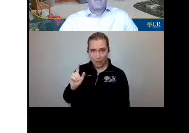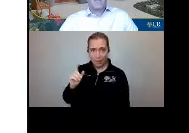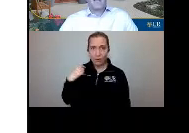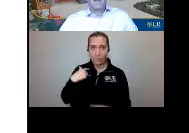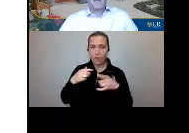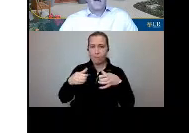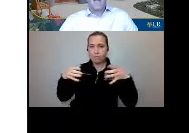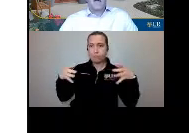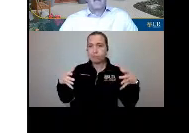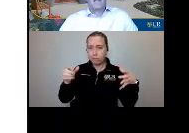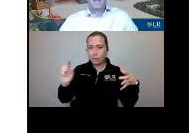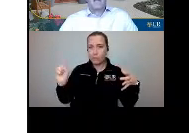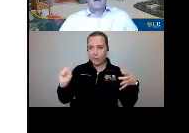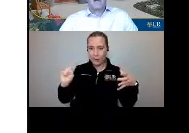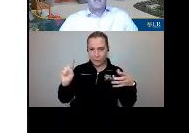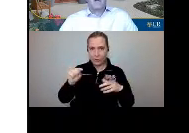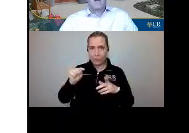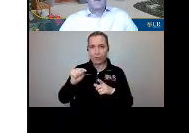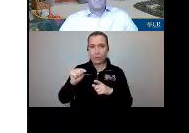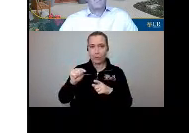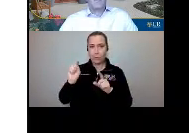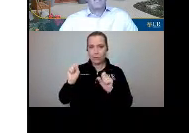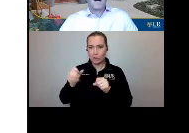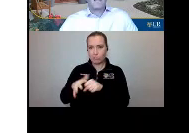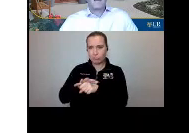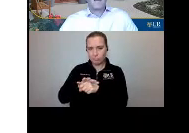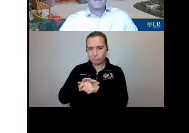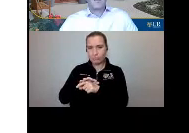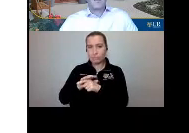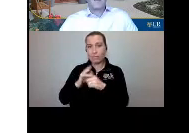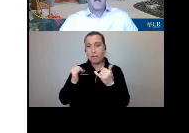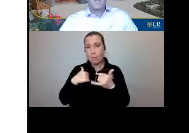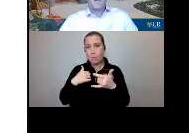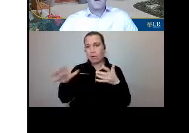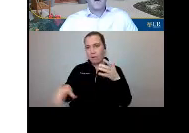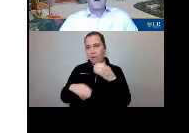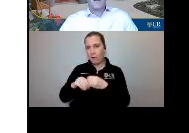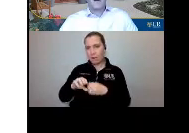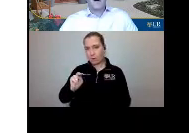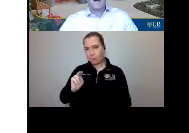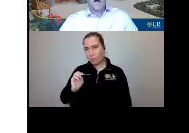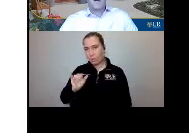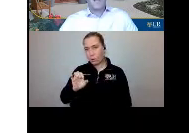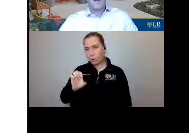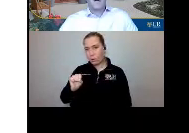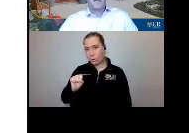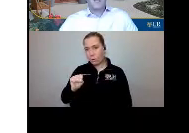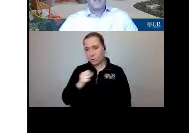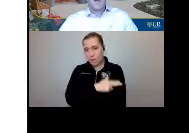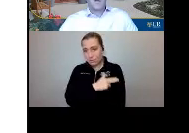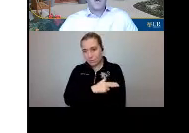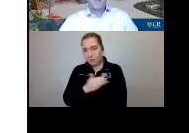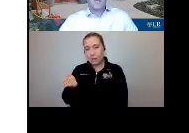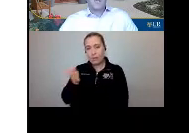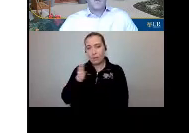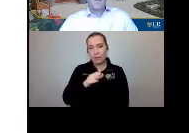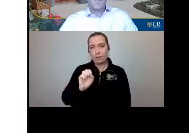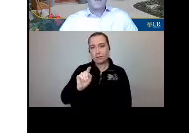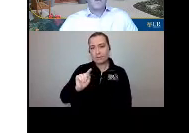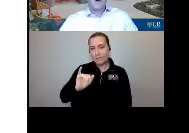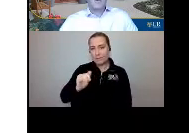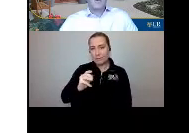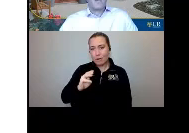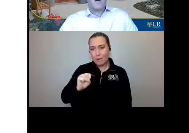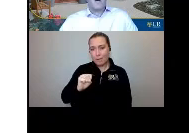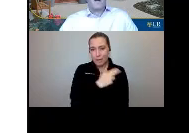hospitals that did not have access to CT lung screening. Both Noyes Hospital and St. James Hospital now have lung cancer screening programs through the